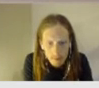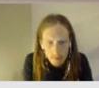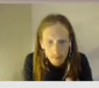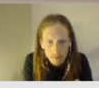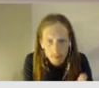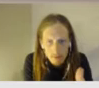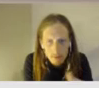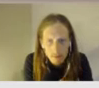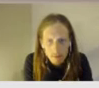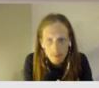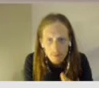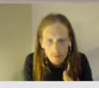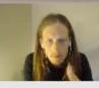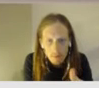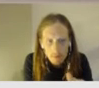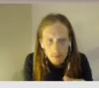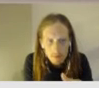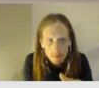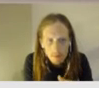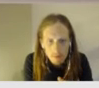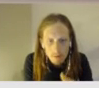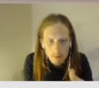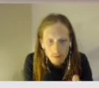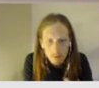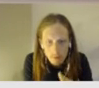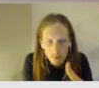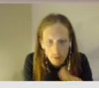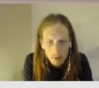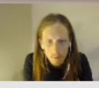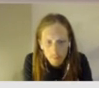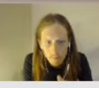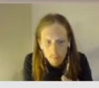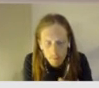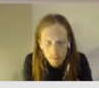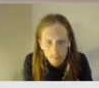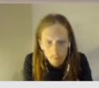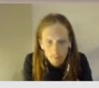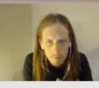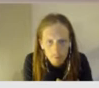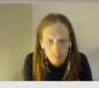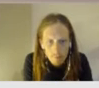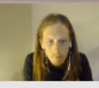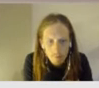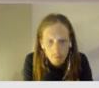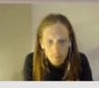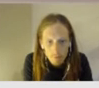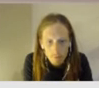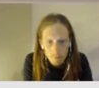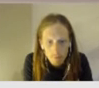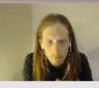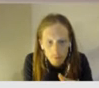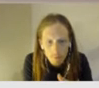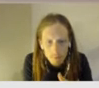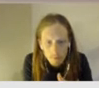again. And so that's kind of where I like to hunt for folks. And again, there are people from all walks of life in